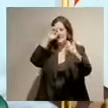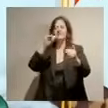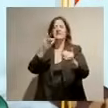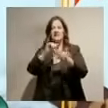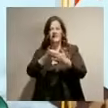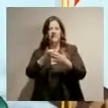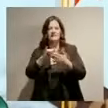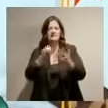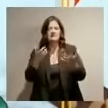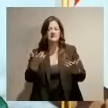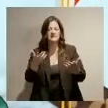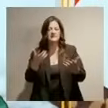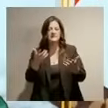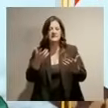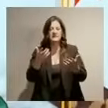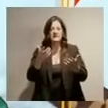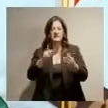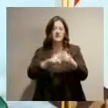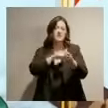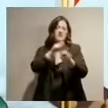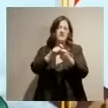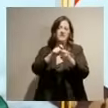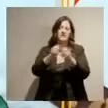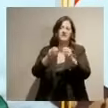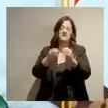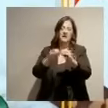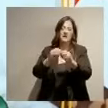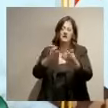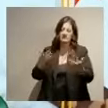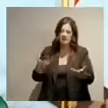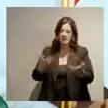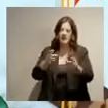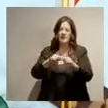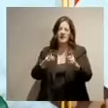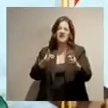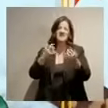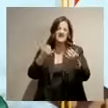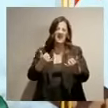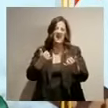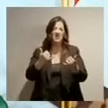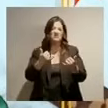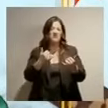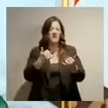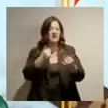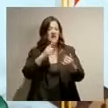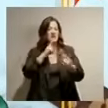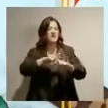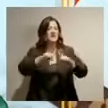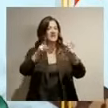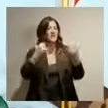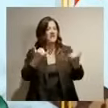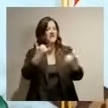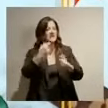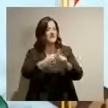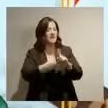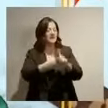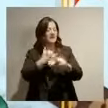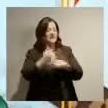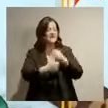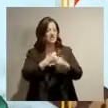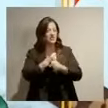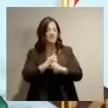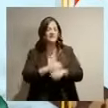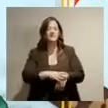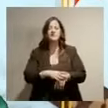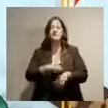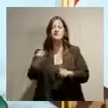number to be accurate, and our numbers suggest something radically differently. And then, can we explain